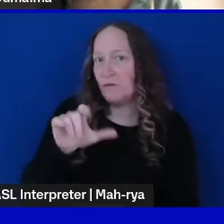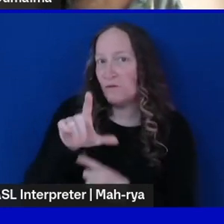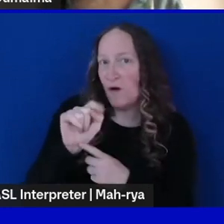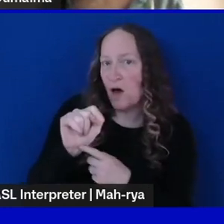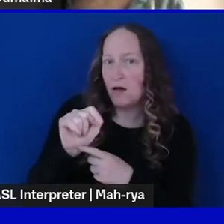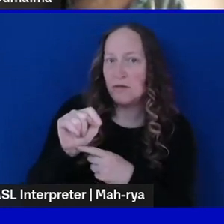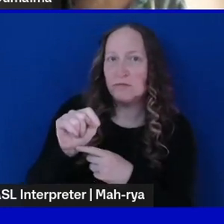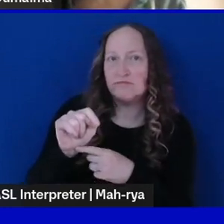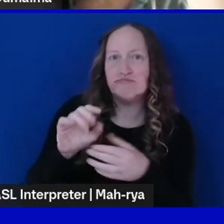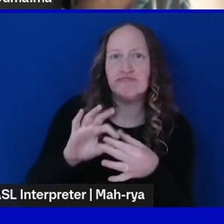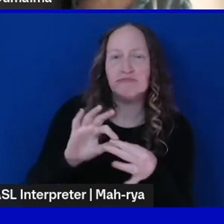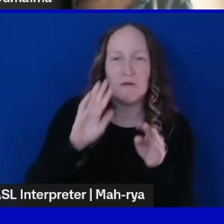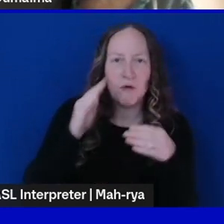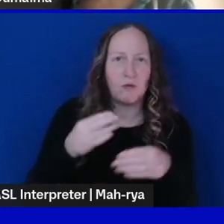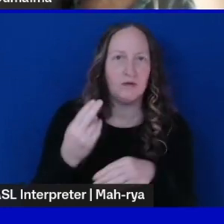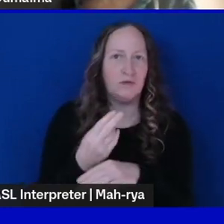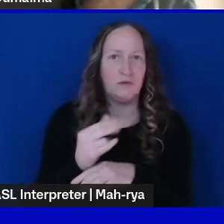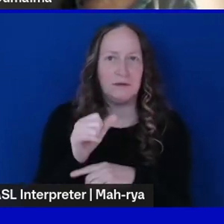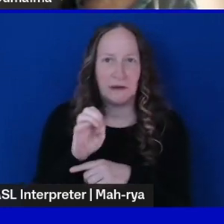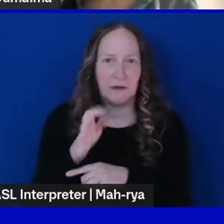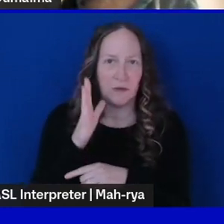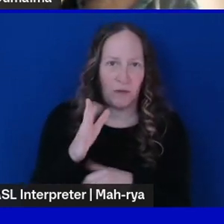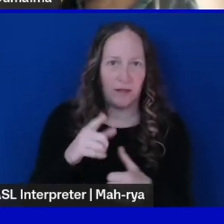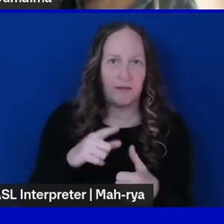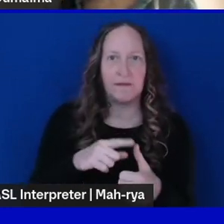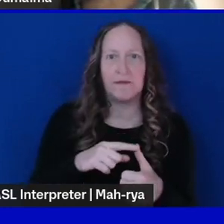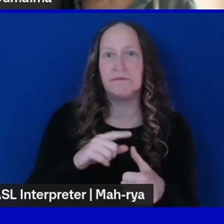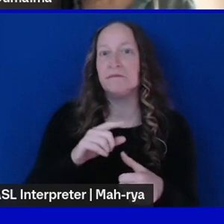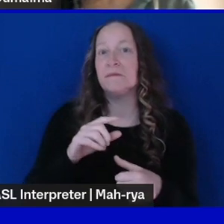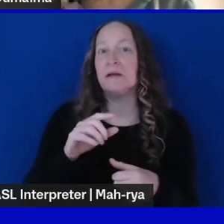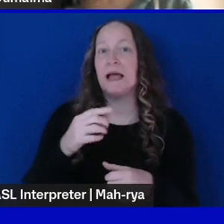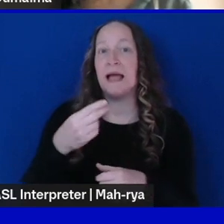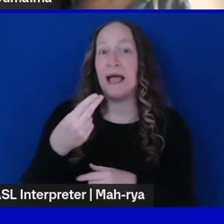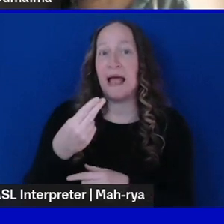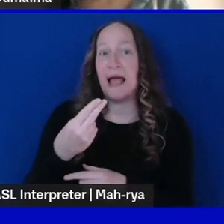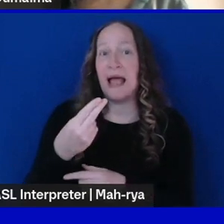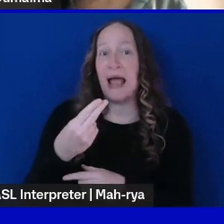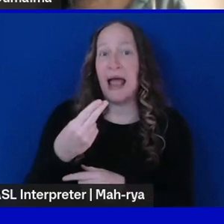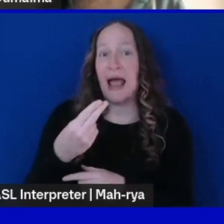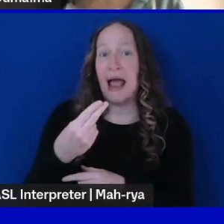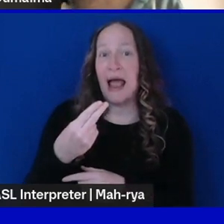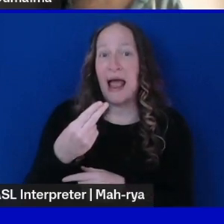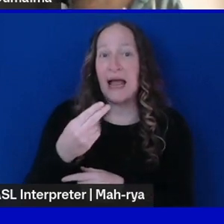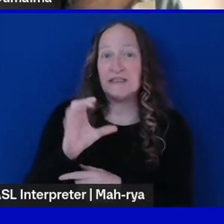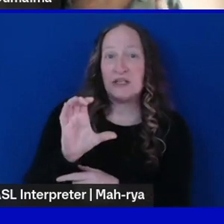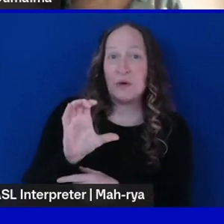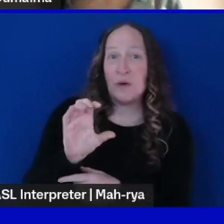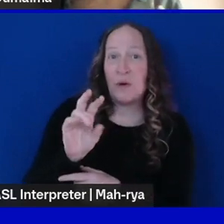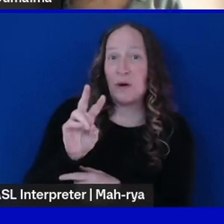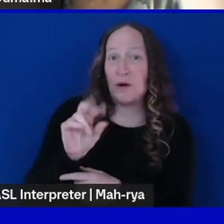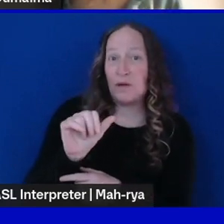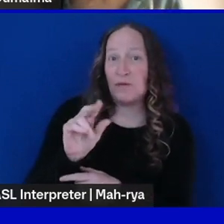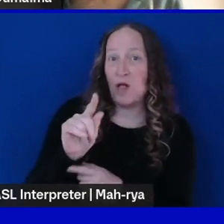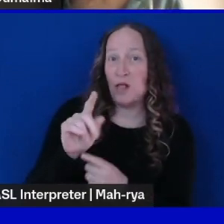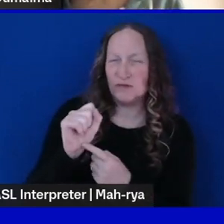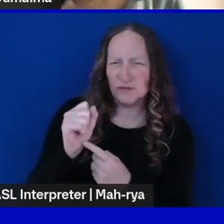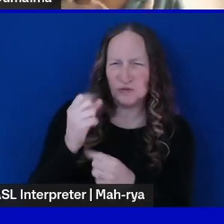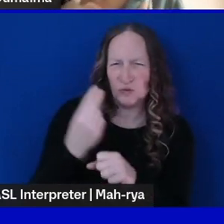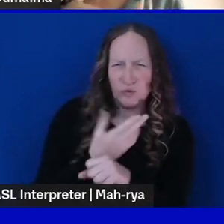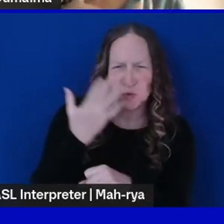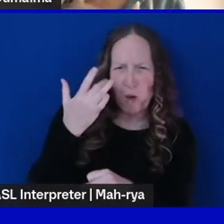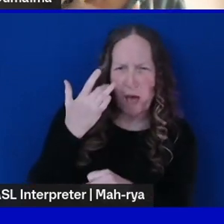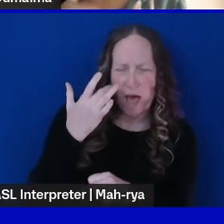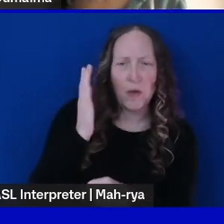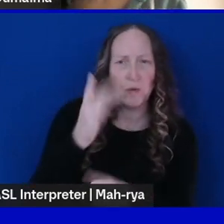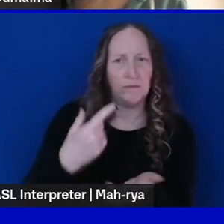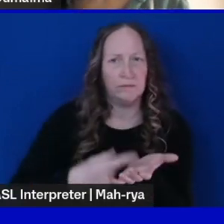on our use case. We'll set the stage for the use of HashiCorp Vault and the challenges we have once we're on scale and once